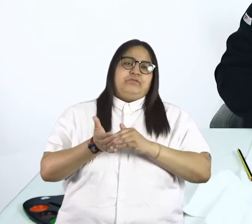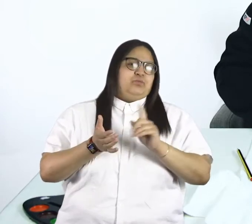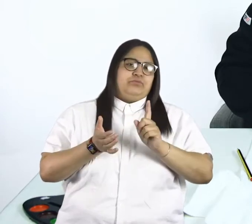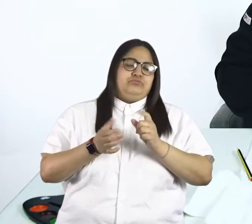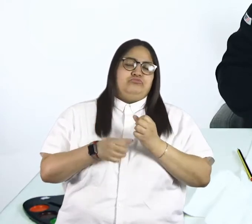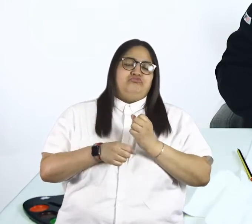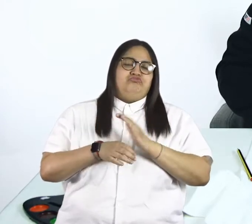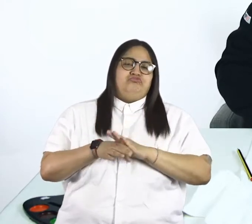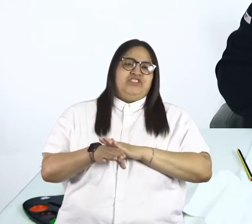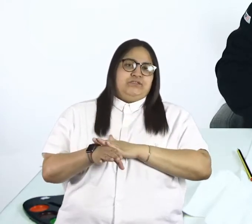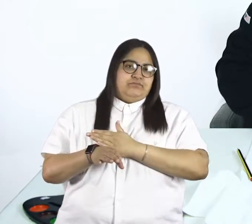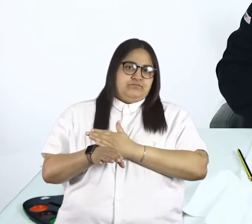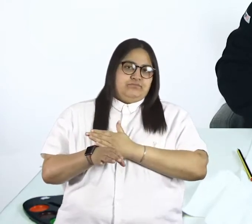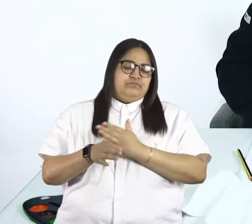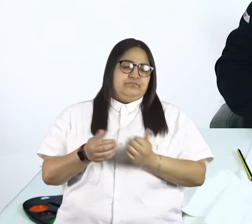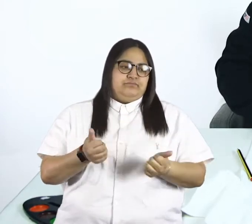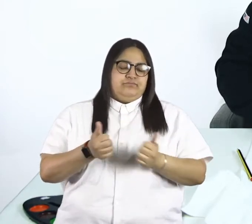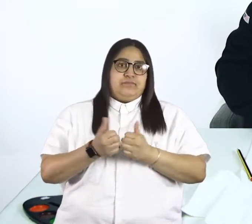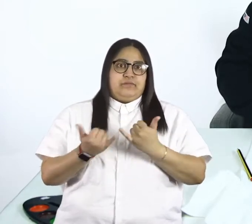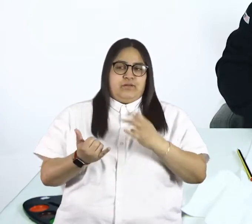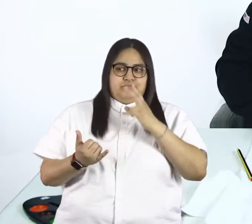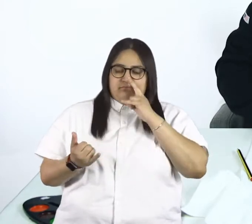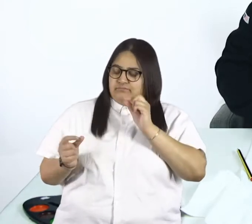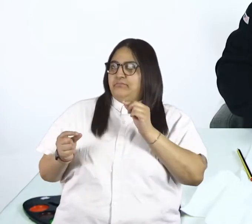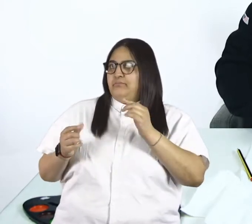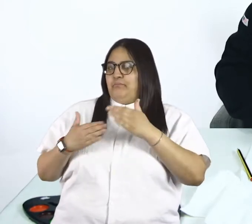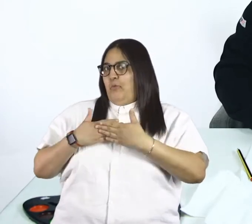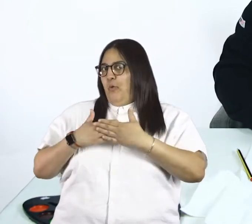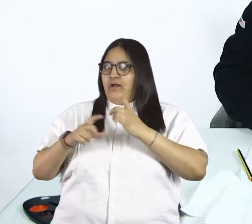And it's looking colorful already.